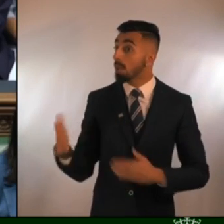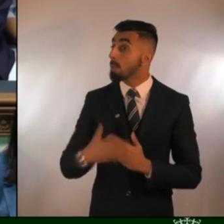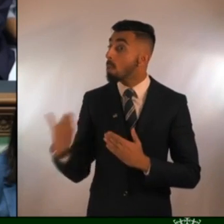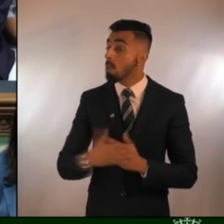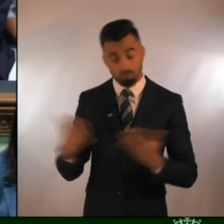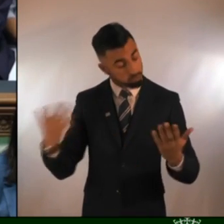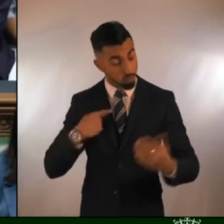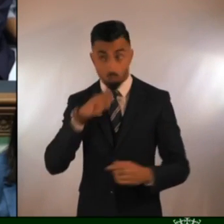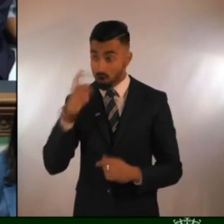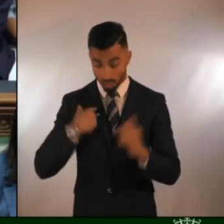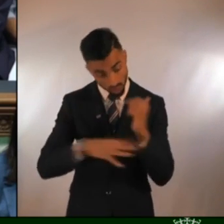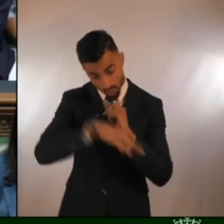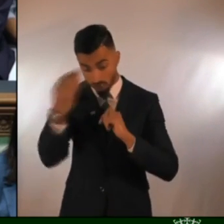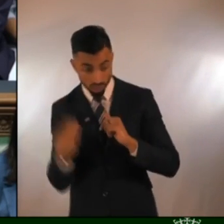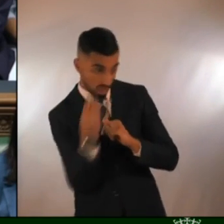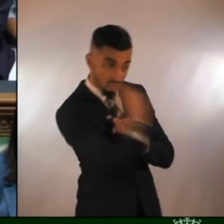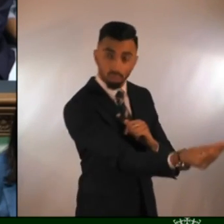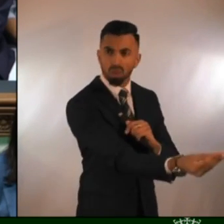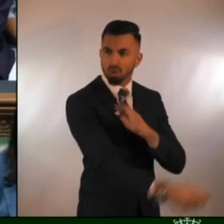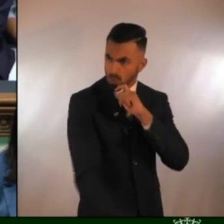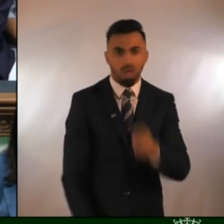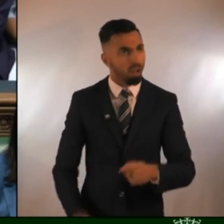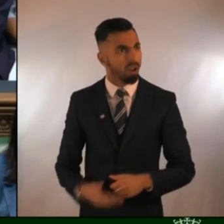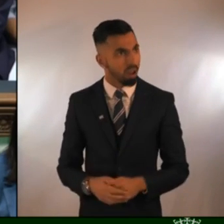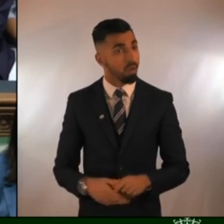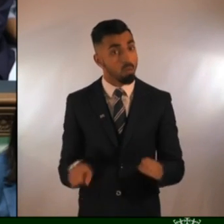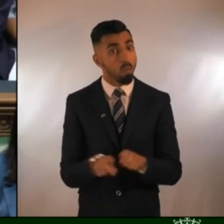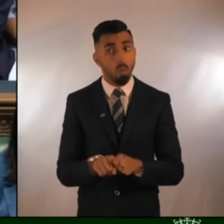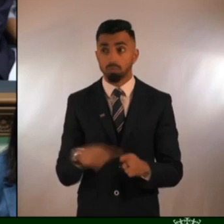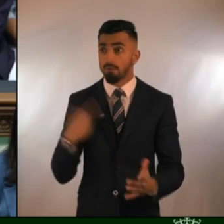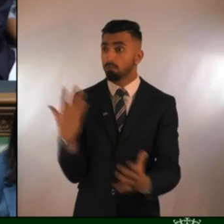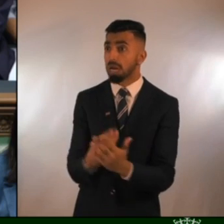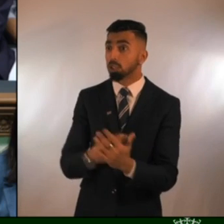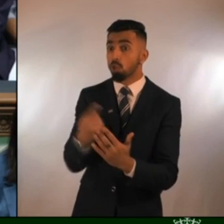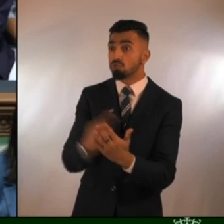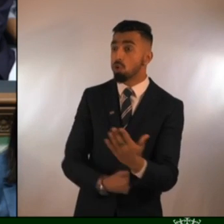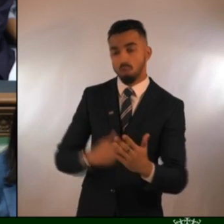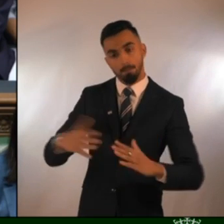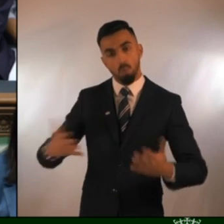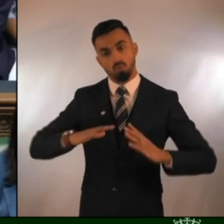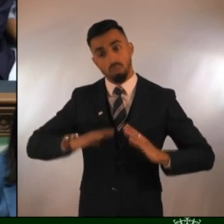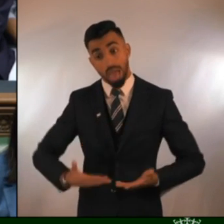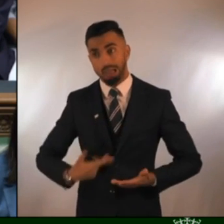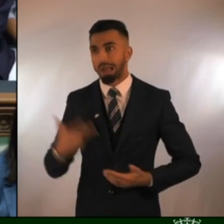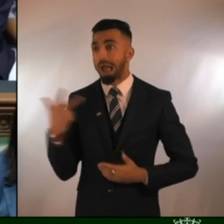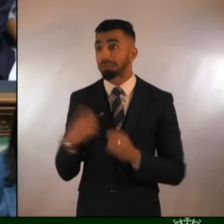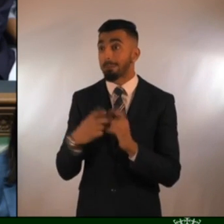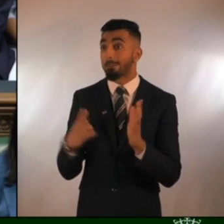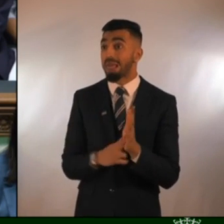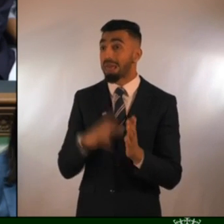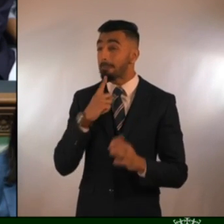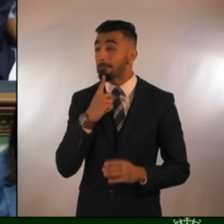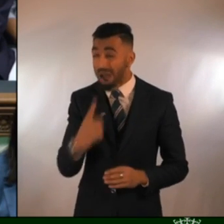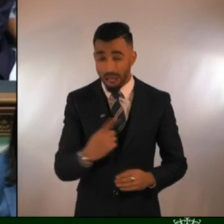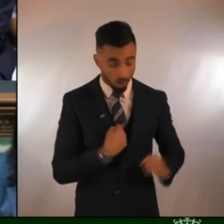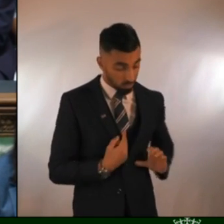which provide an additional fiscal loosening of £18 billion to support the economy this year. That means